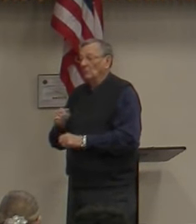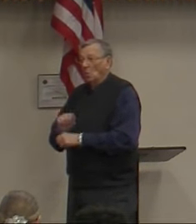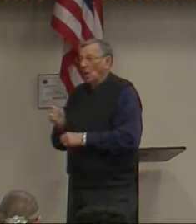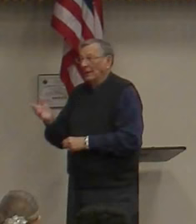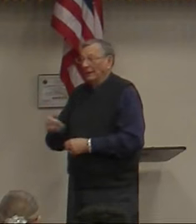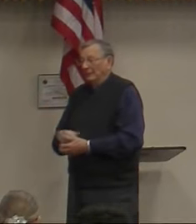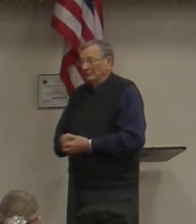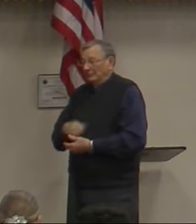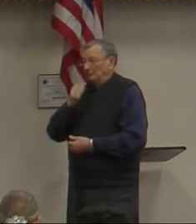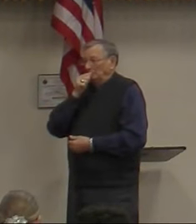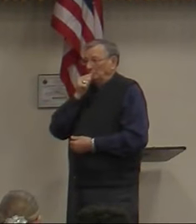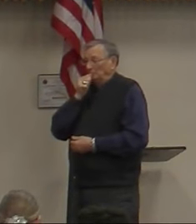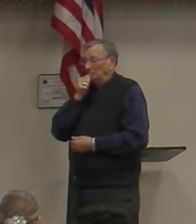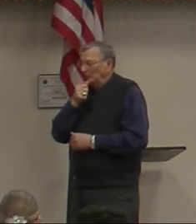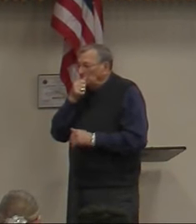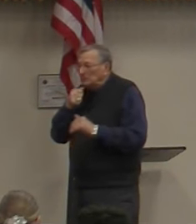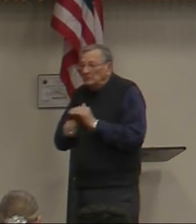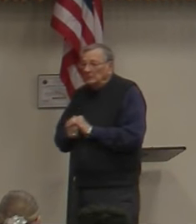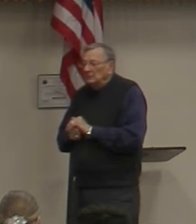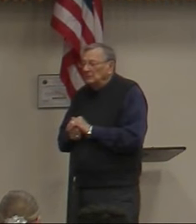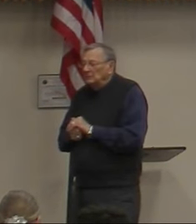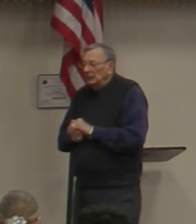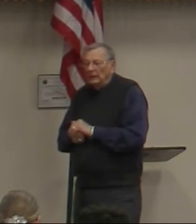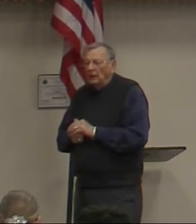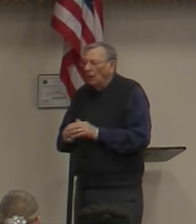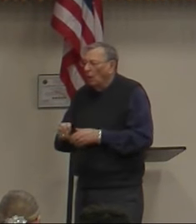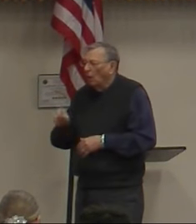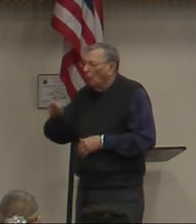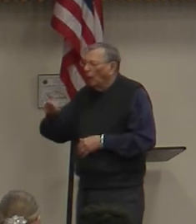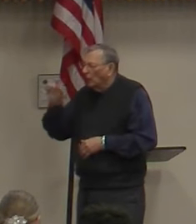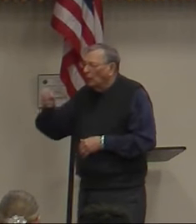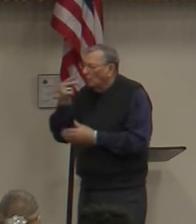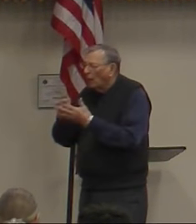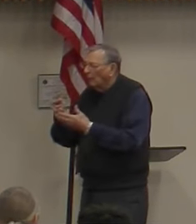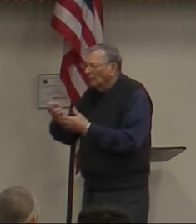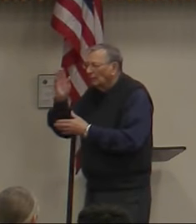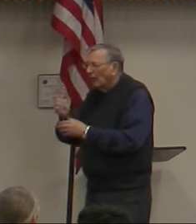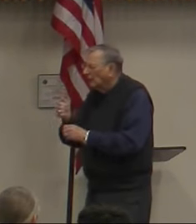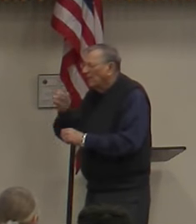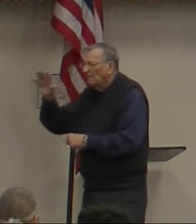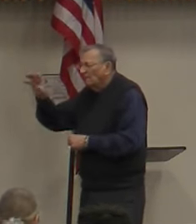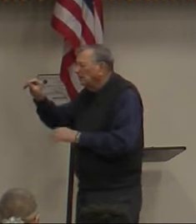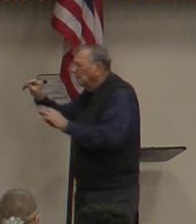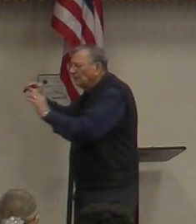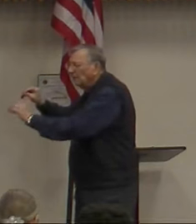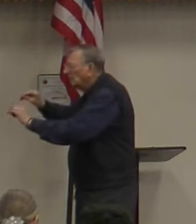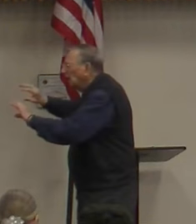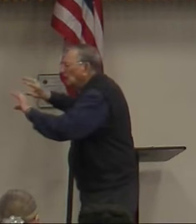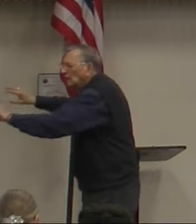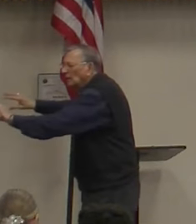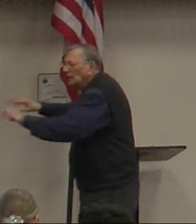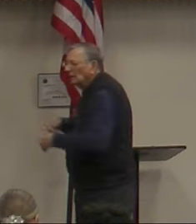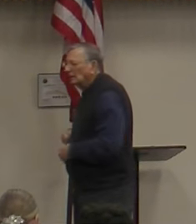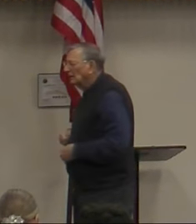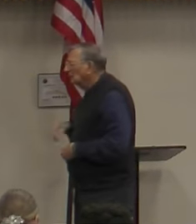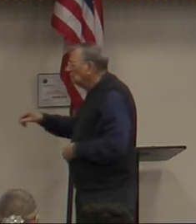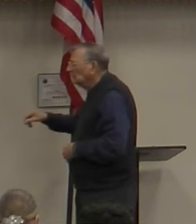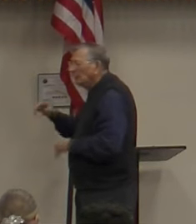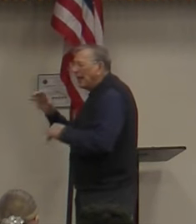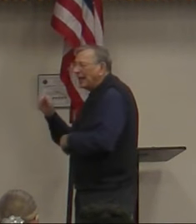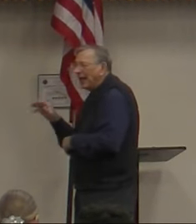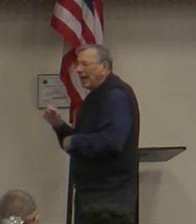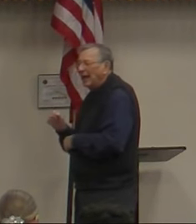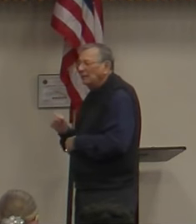there. He had taken 100 prophets of God, 50 in two piles, put them in